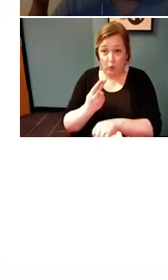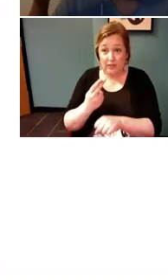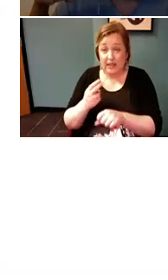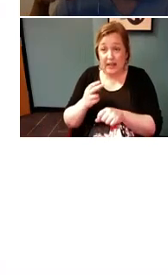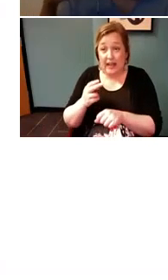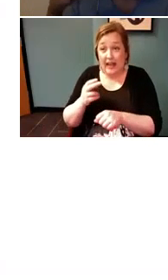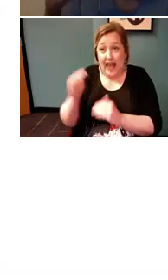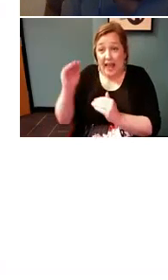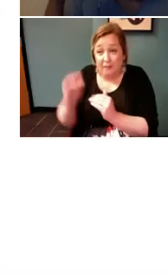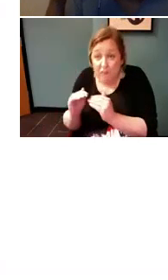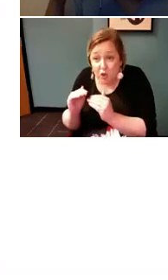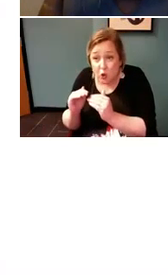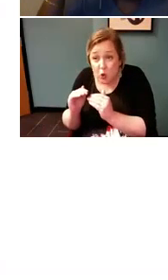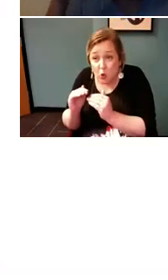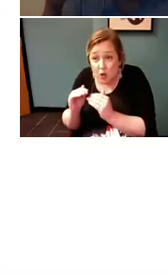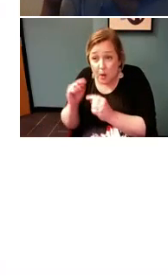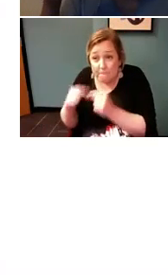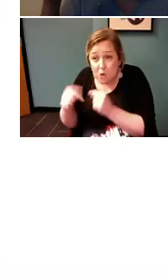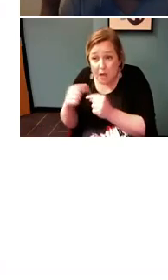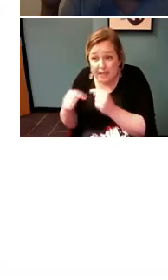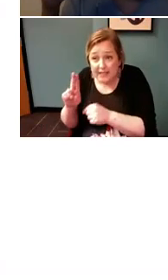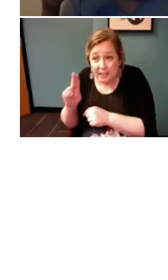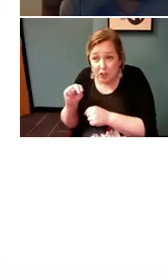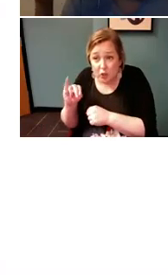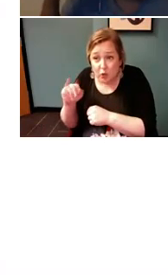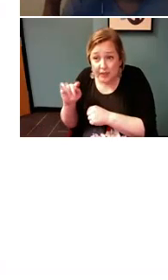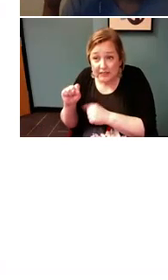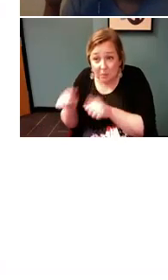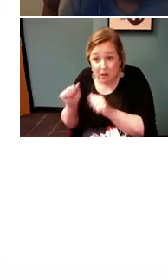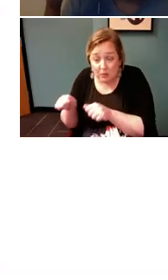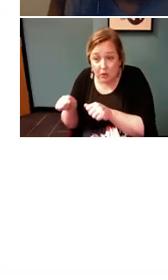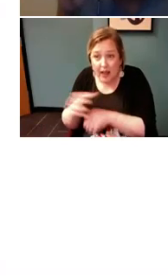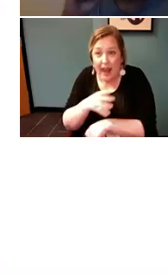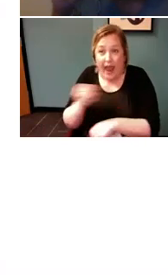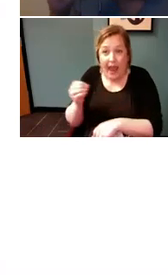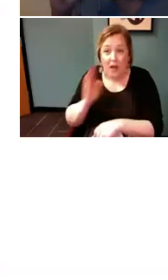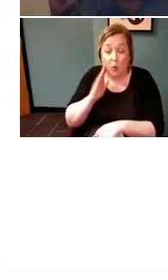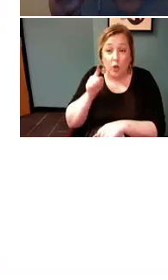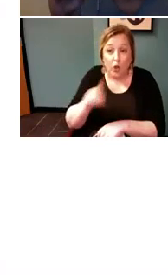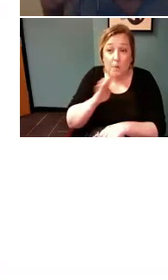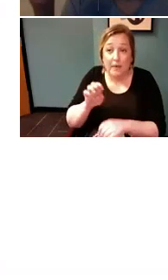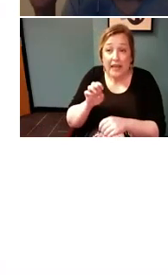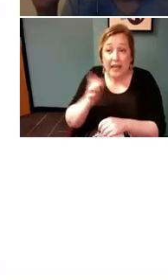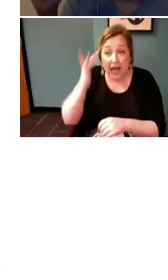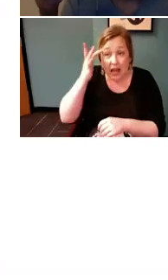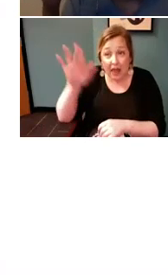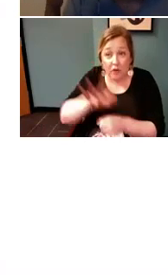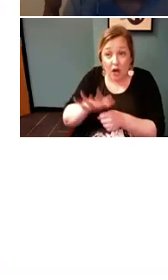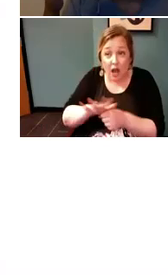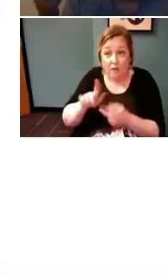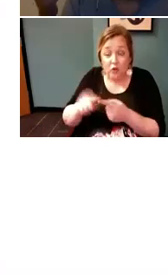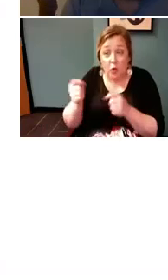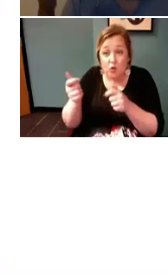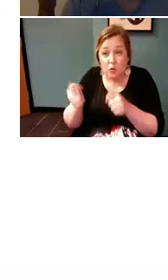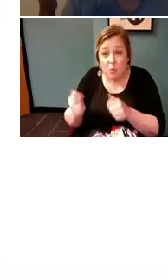possible? And are you going to be clever enough to remove all the required variables to